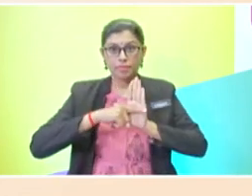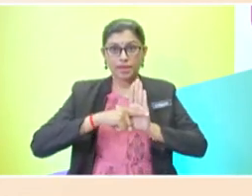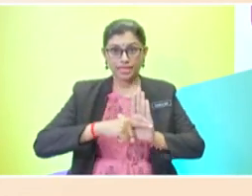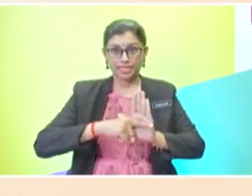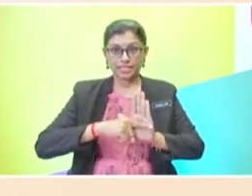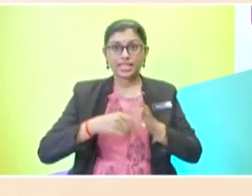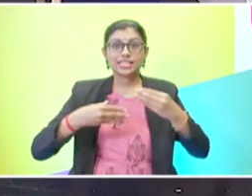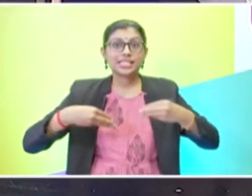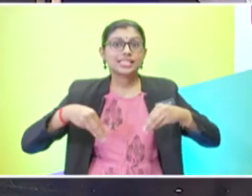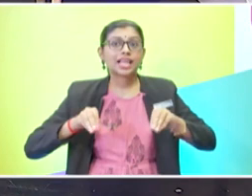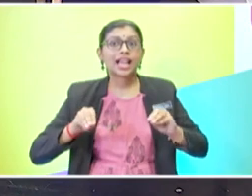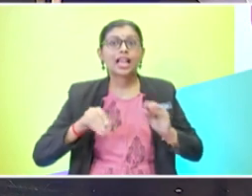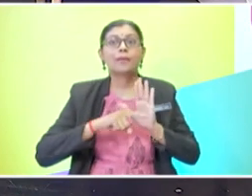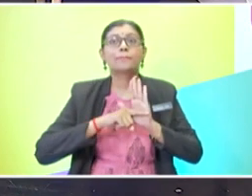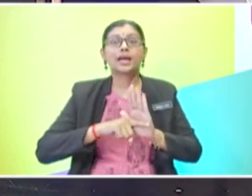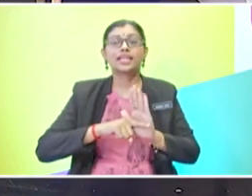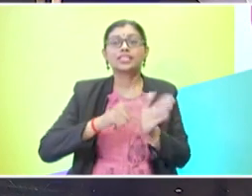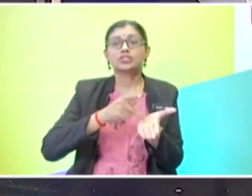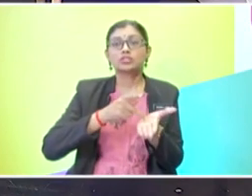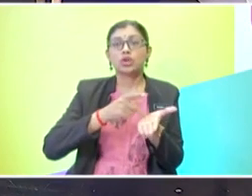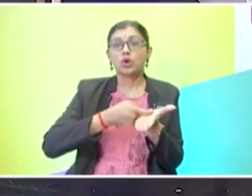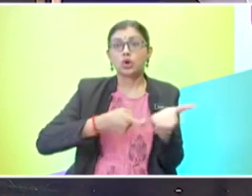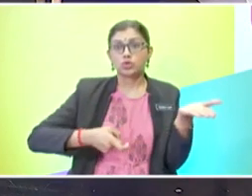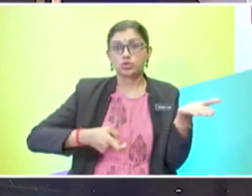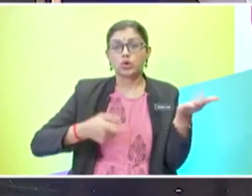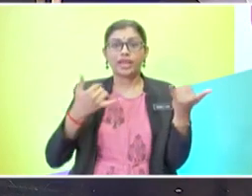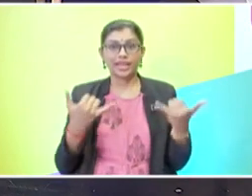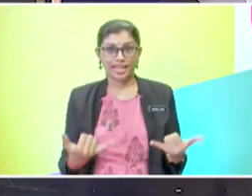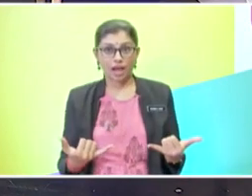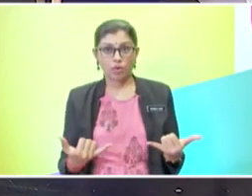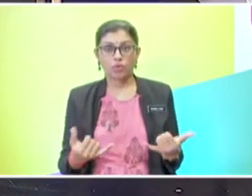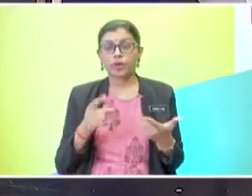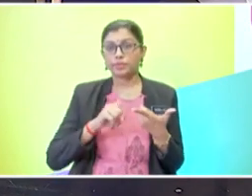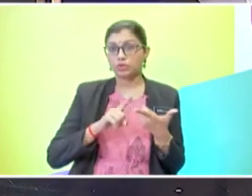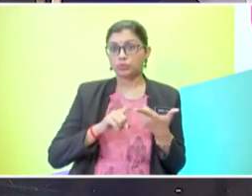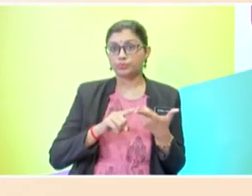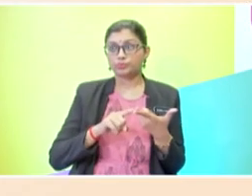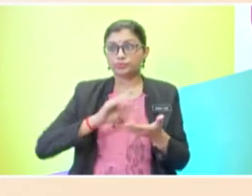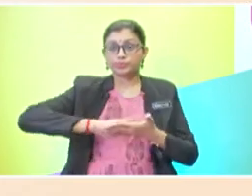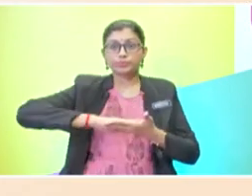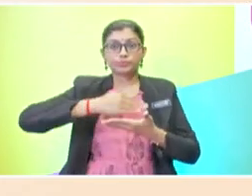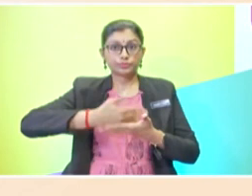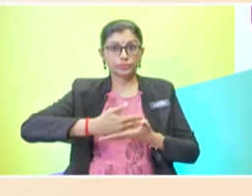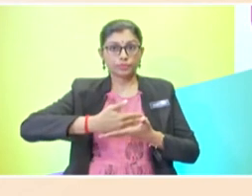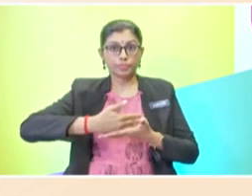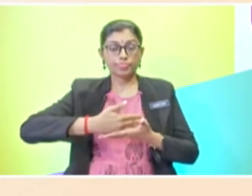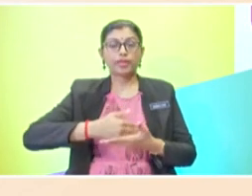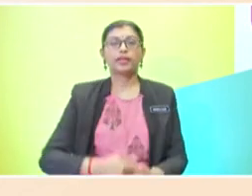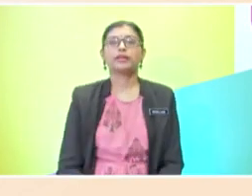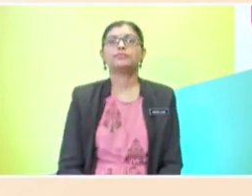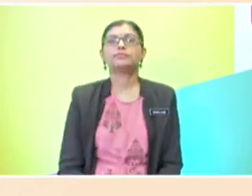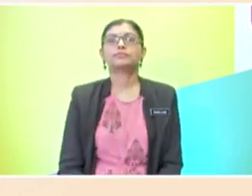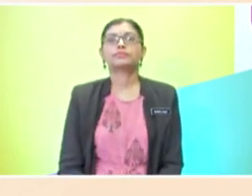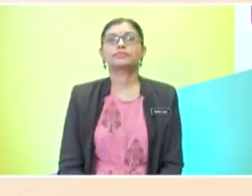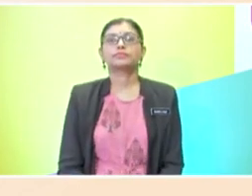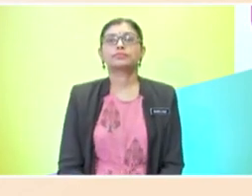correct. Now, next, another example. Mm-hmm. Okay, it's a laptop, which is cost 2,000, right? Mm-hmm. Okay, how